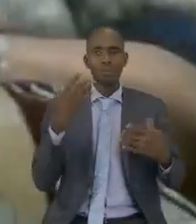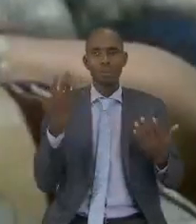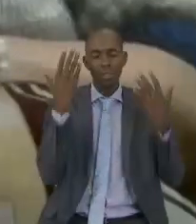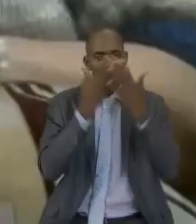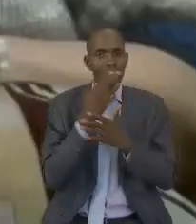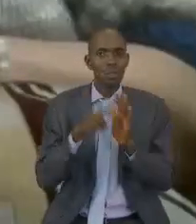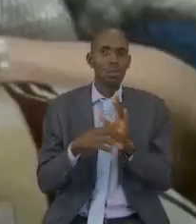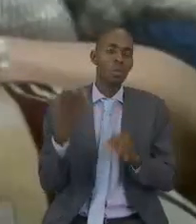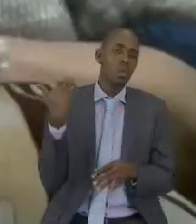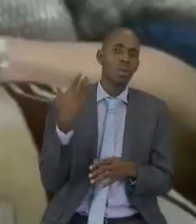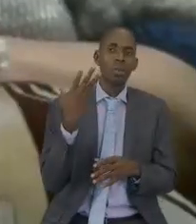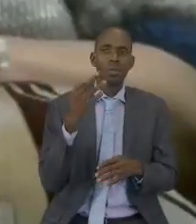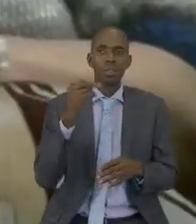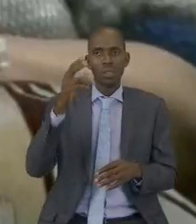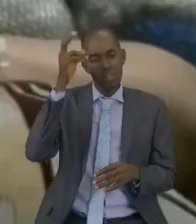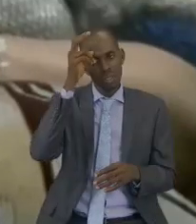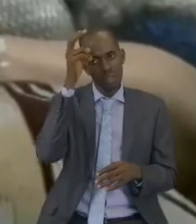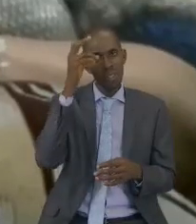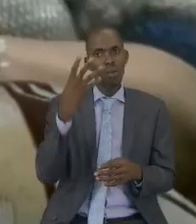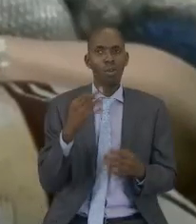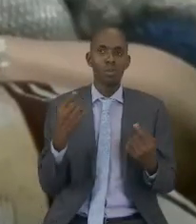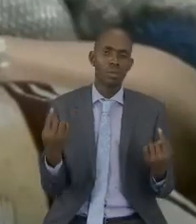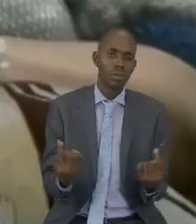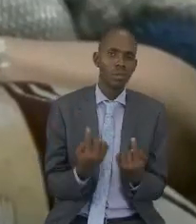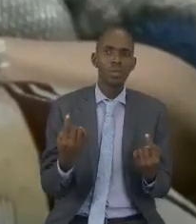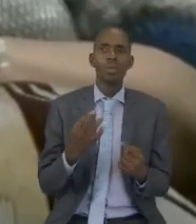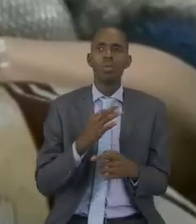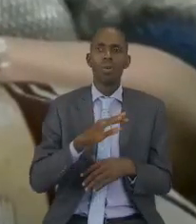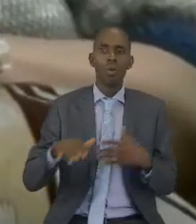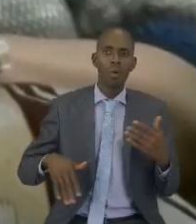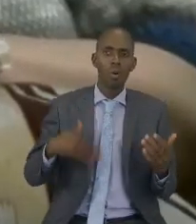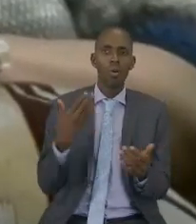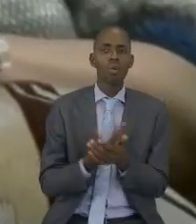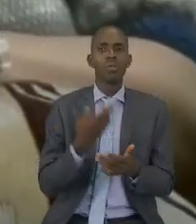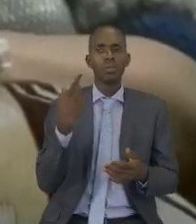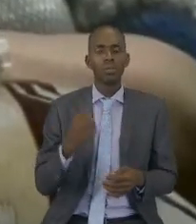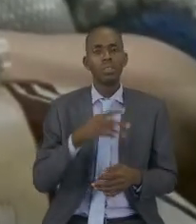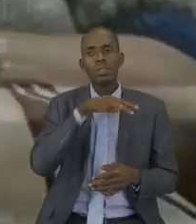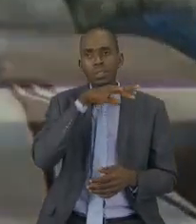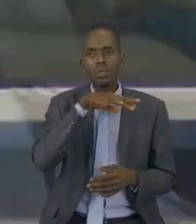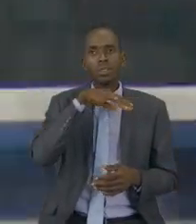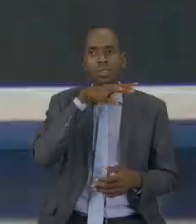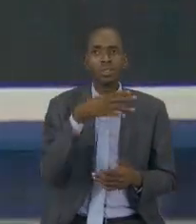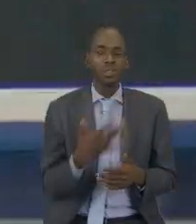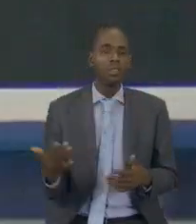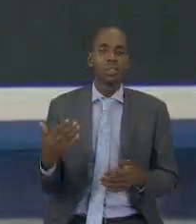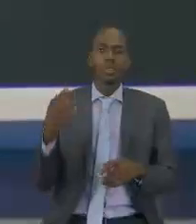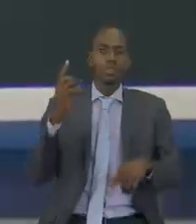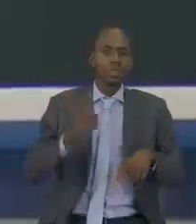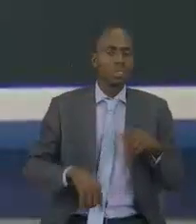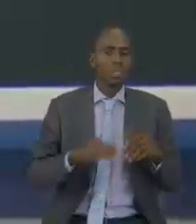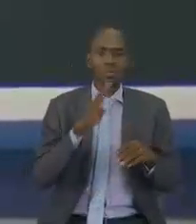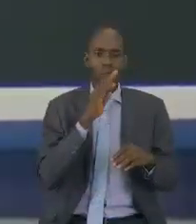the devil, of sin, of all those dirty things, we cannot be mentioning one